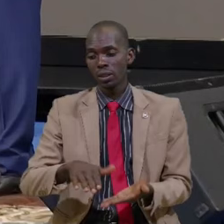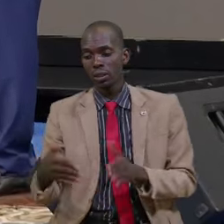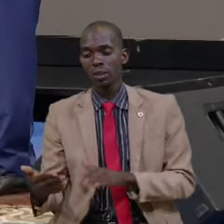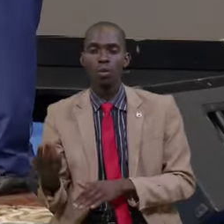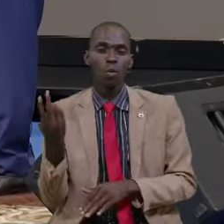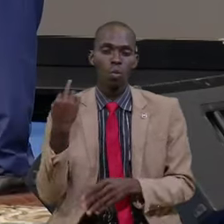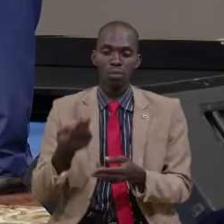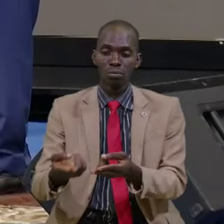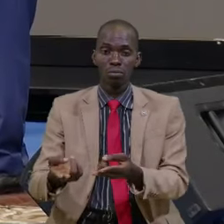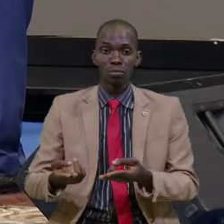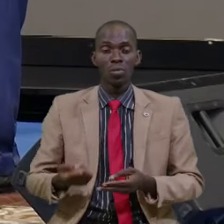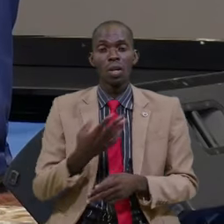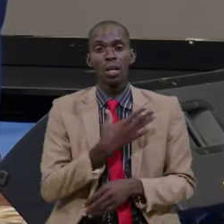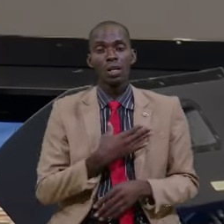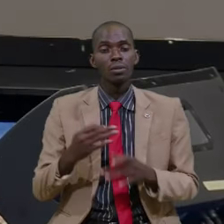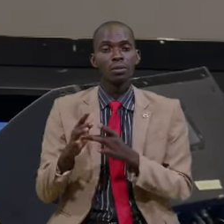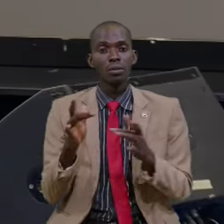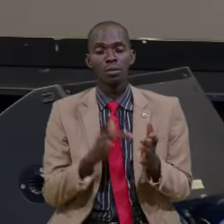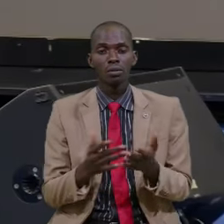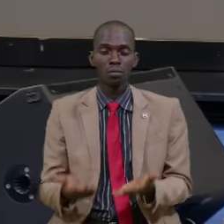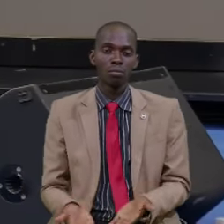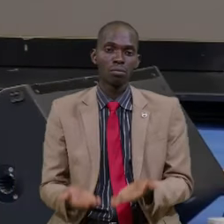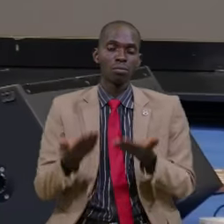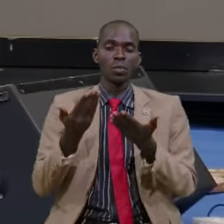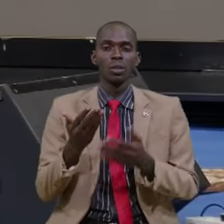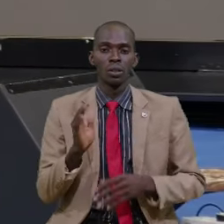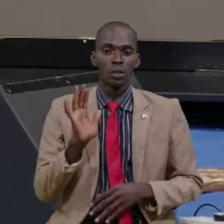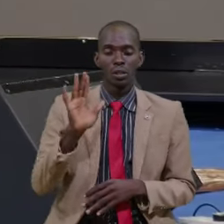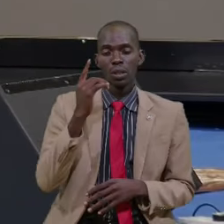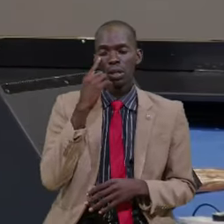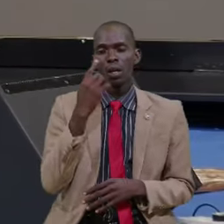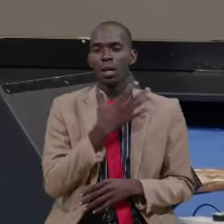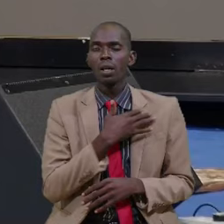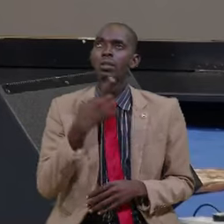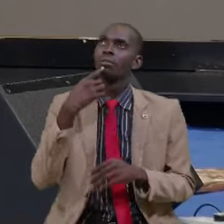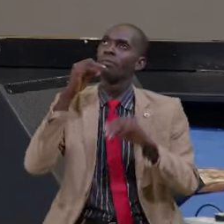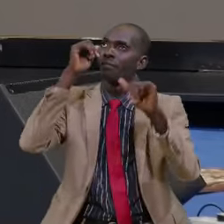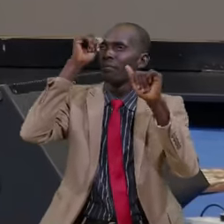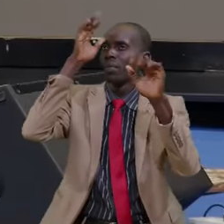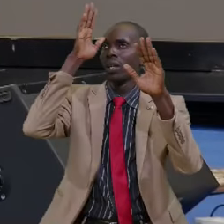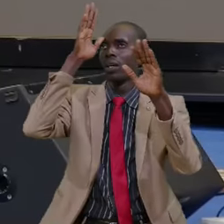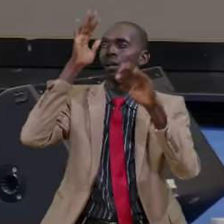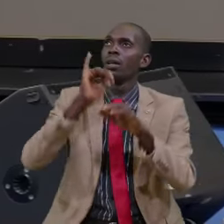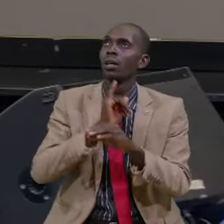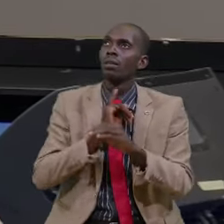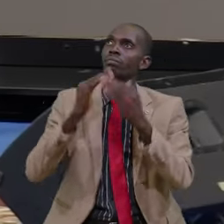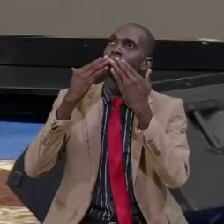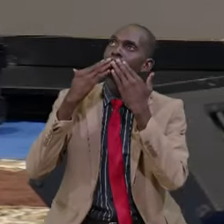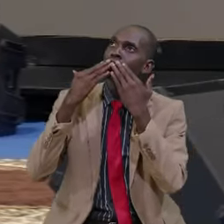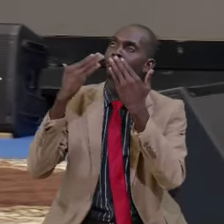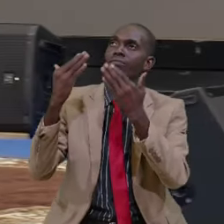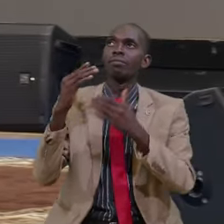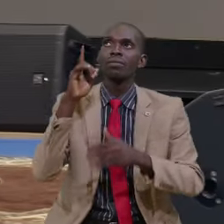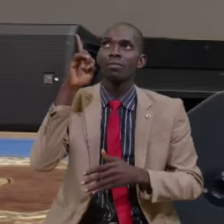laid. And Jesus lifted up his eyes and said, Father, I thank thee that